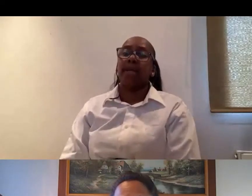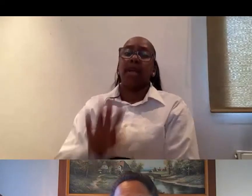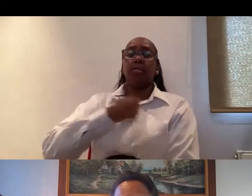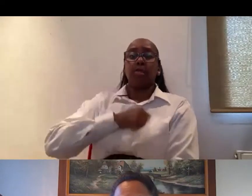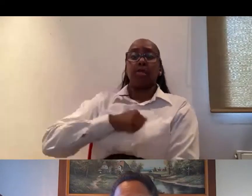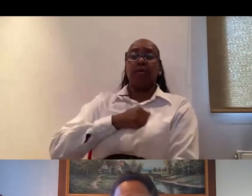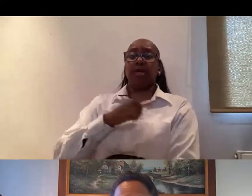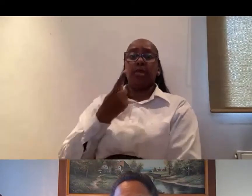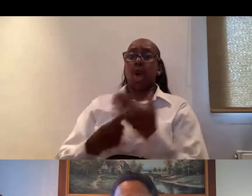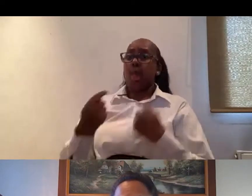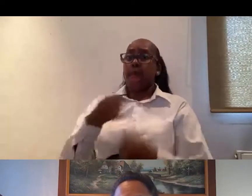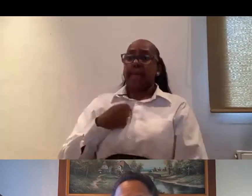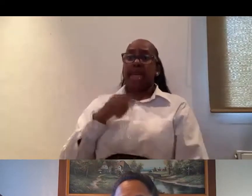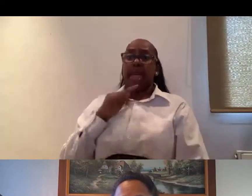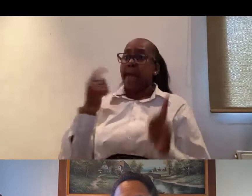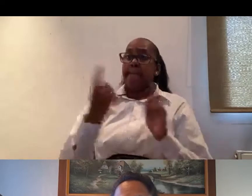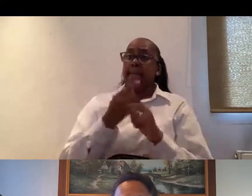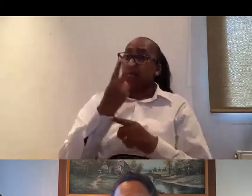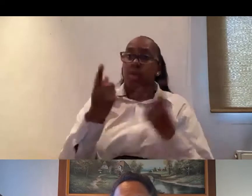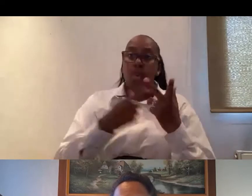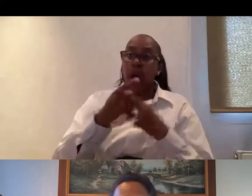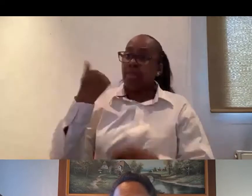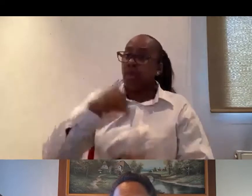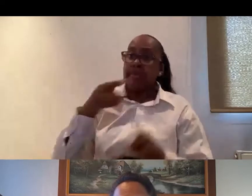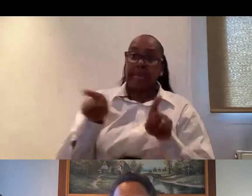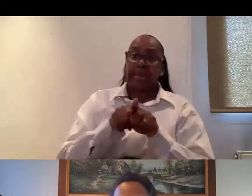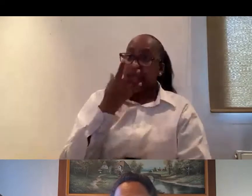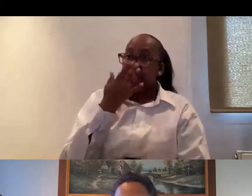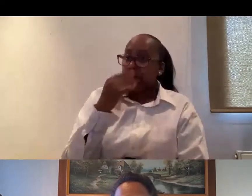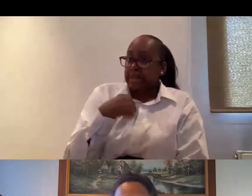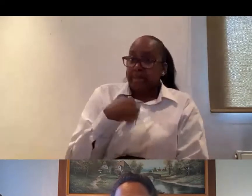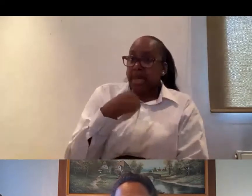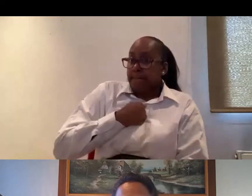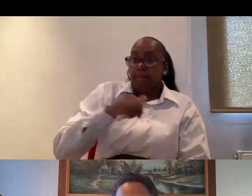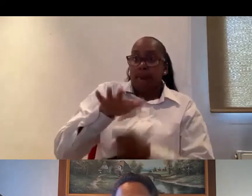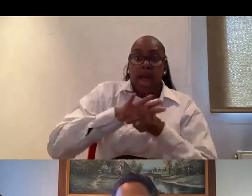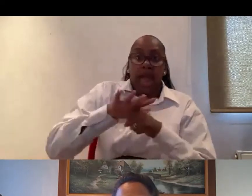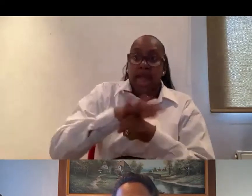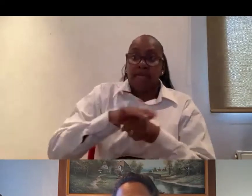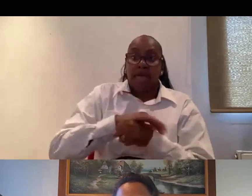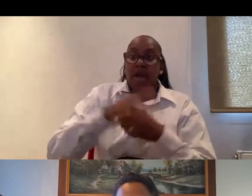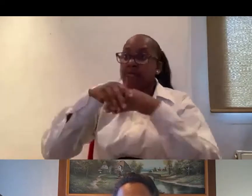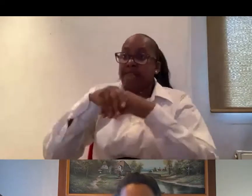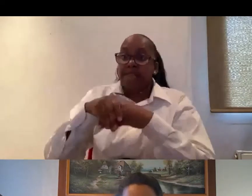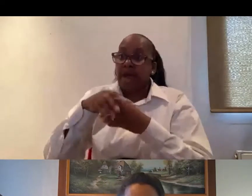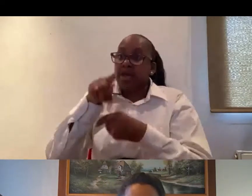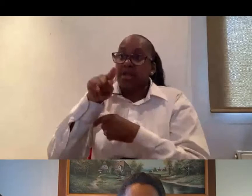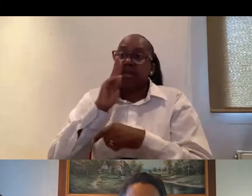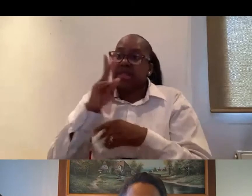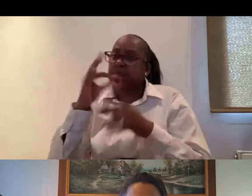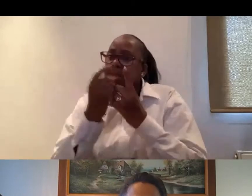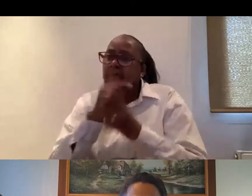me. Even just recently, I've met 2 other women very similar age to me in my area that are friends of friends, where my friends have seen something